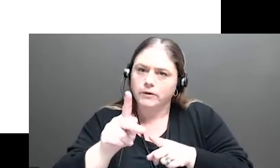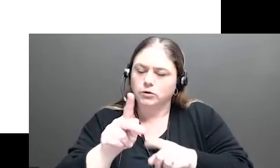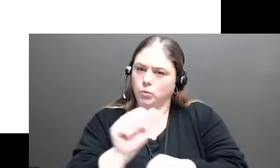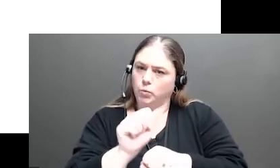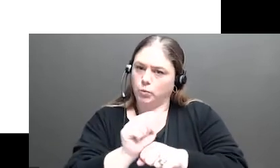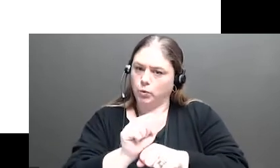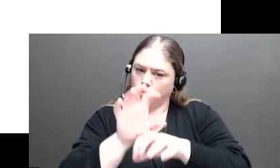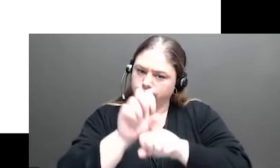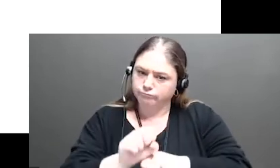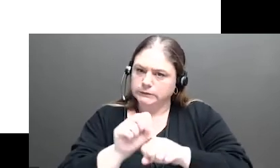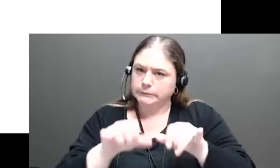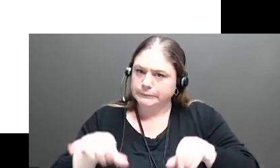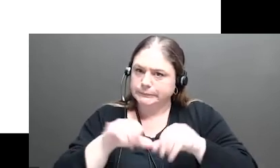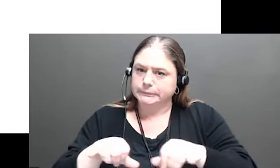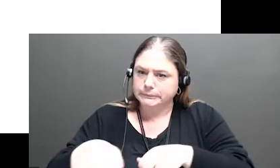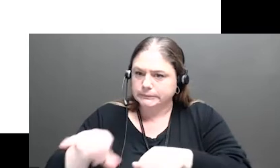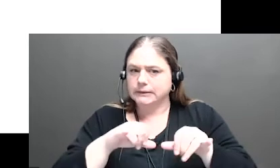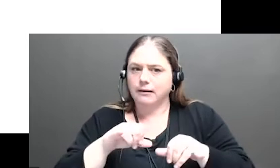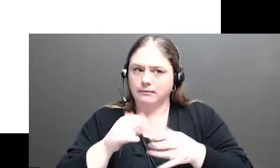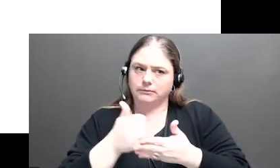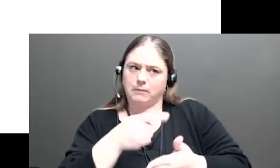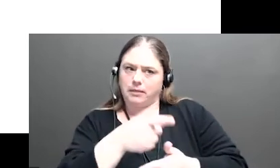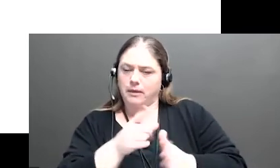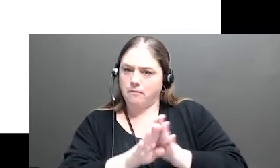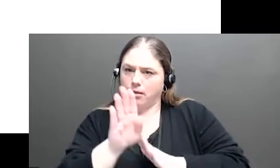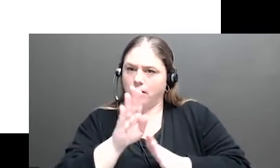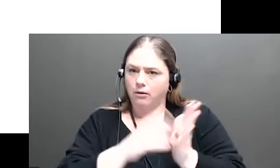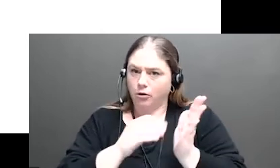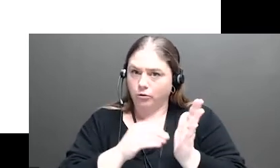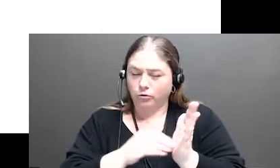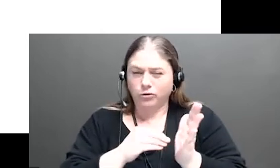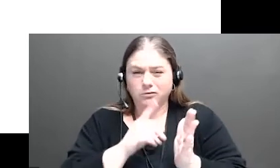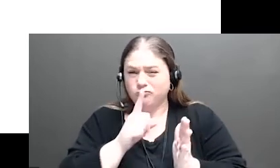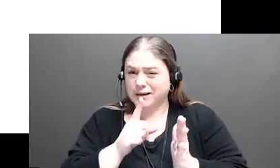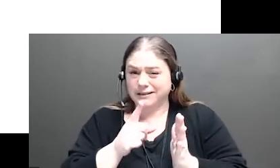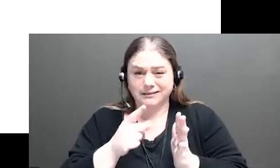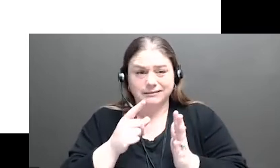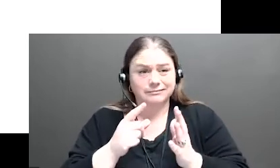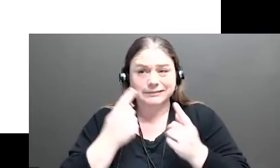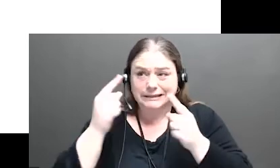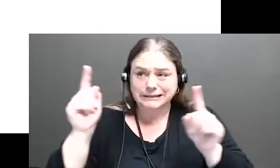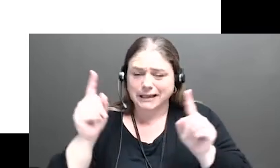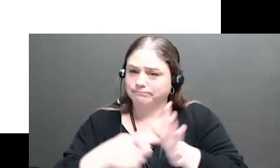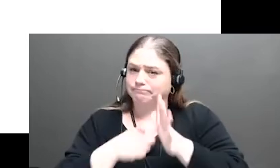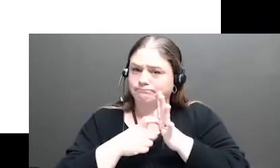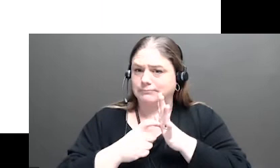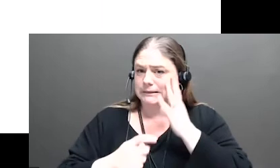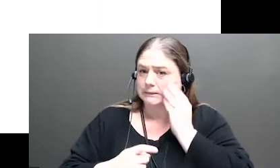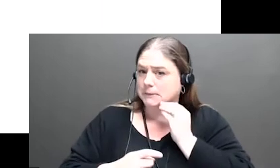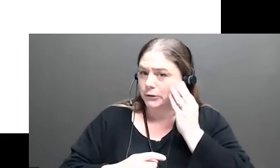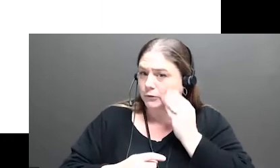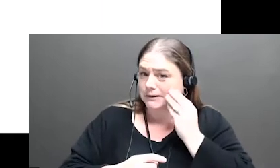preparation for employment in today's labor market. So experiential learning is so critical to success. Just having a couple of